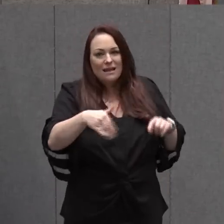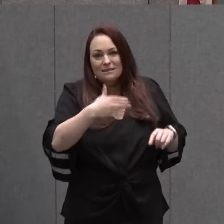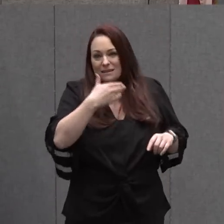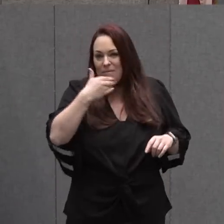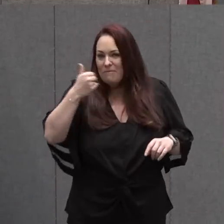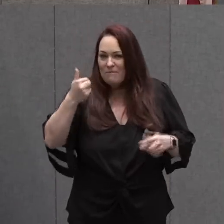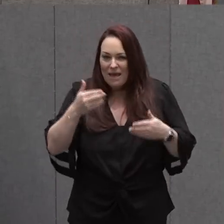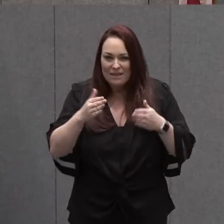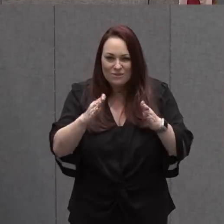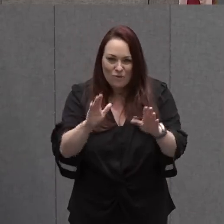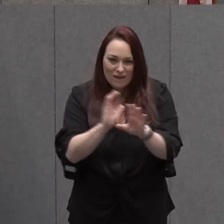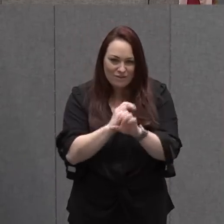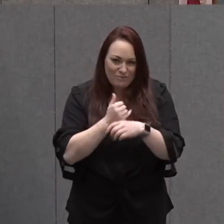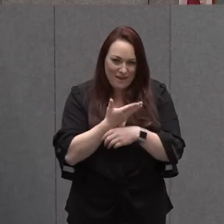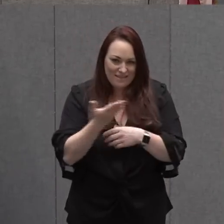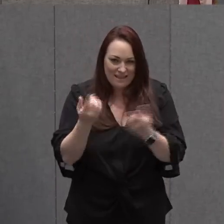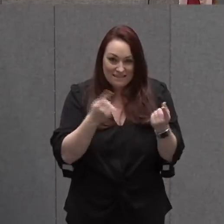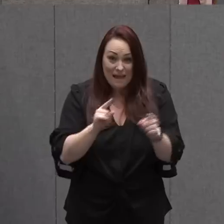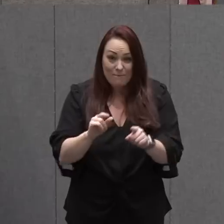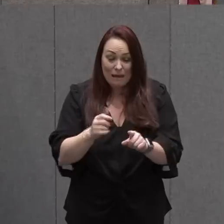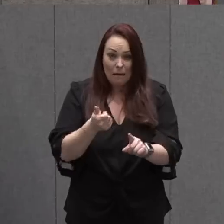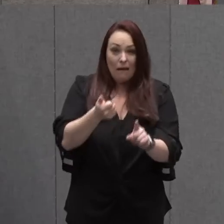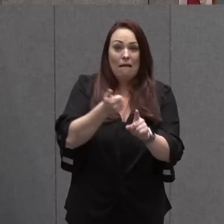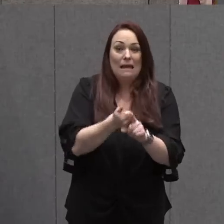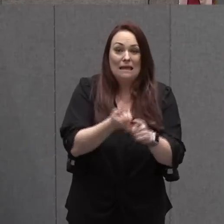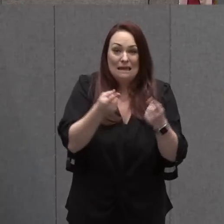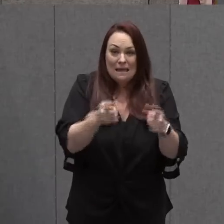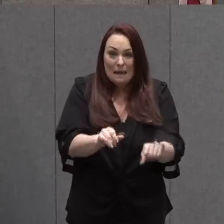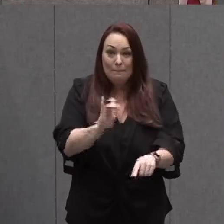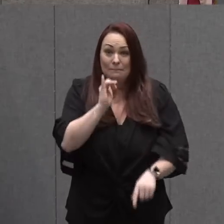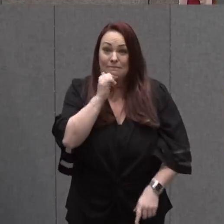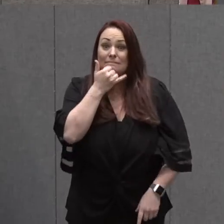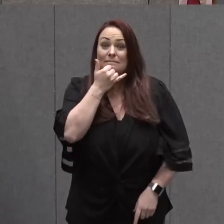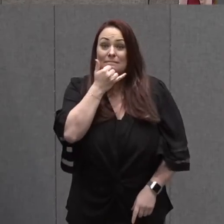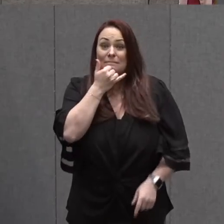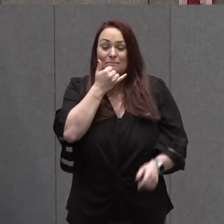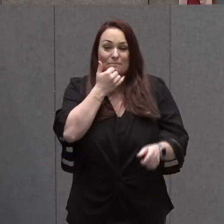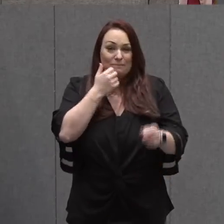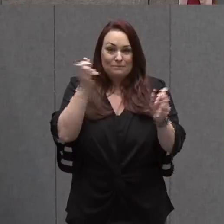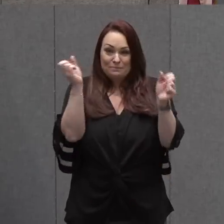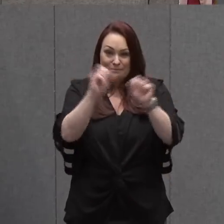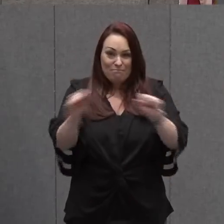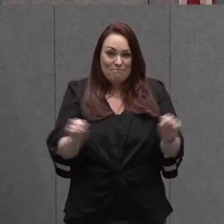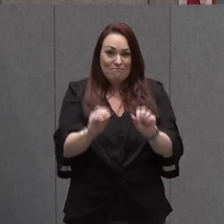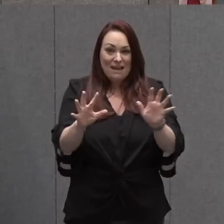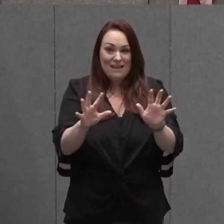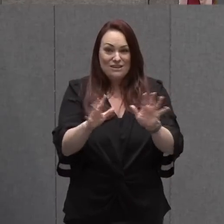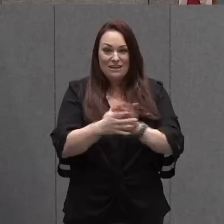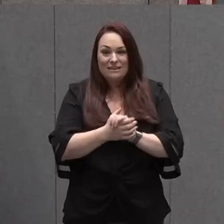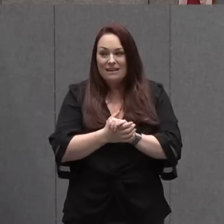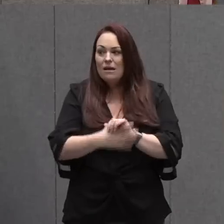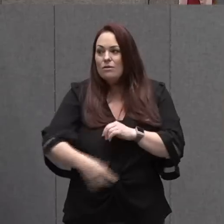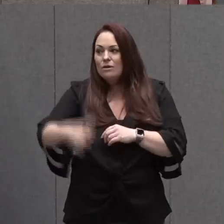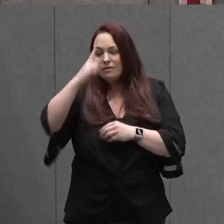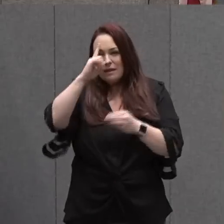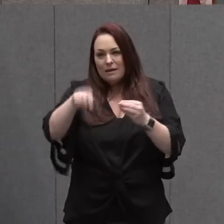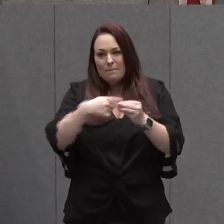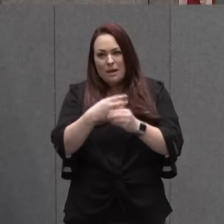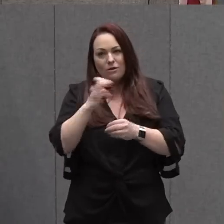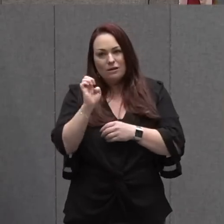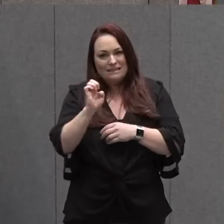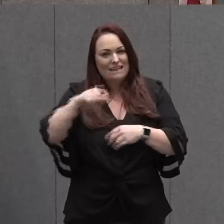things happened, by accident sometimes. Well, Miss Martindale, I'm thinking about our essential question, and